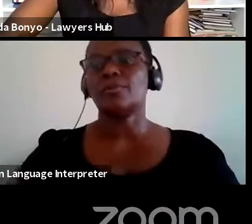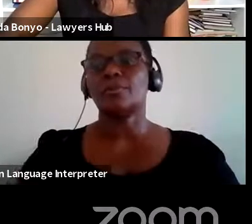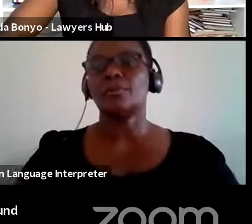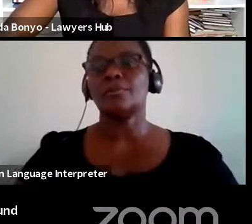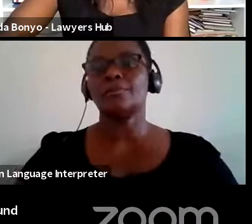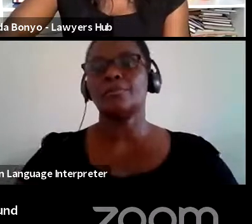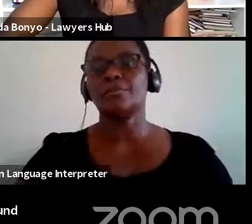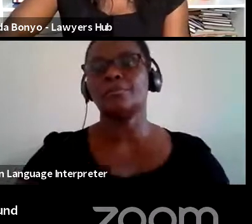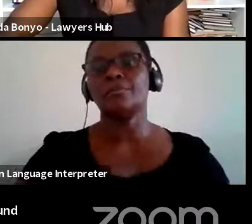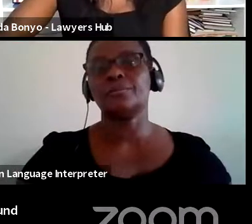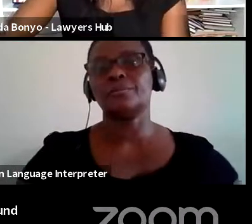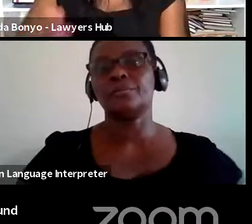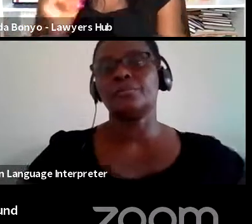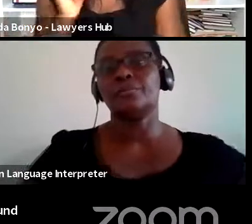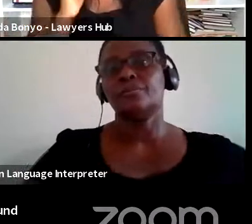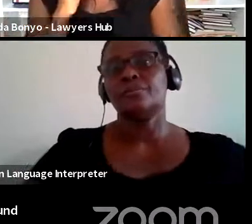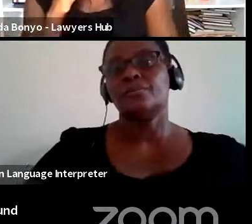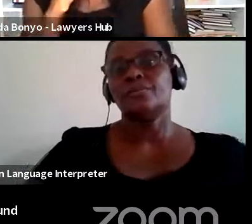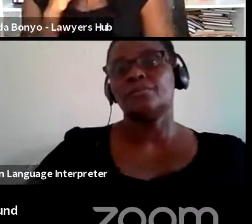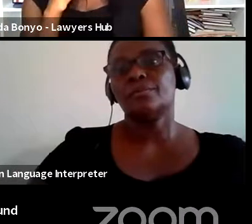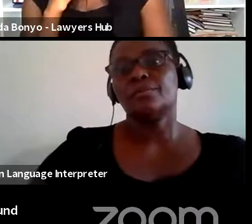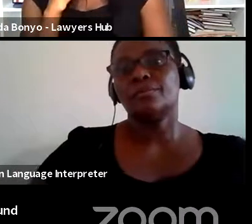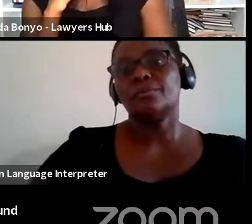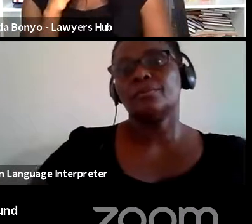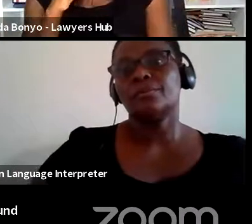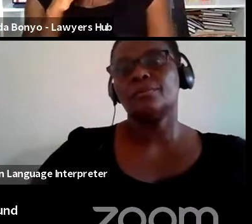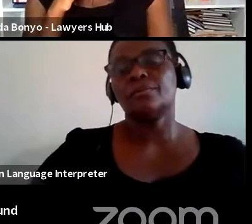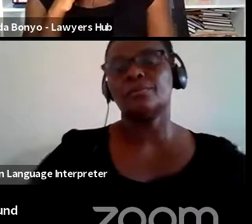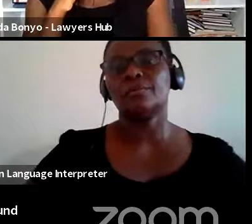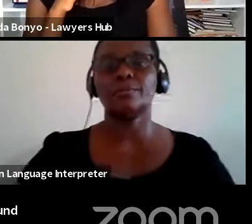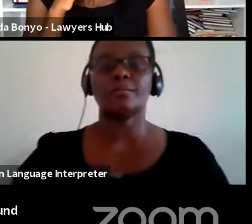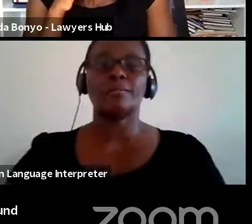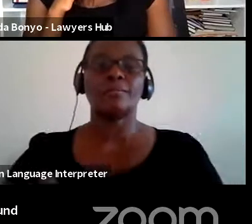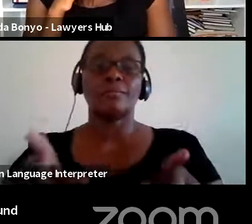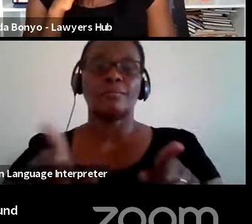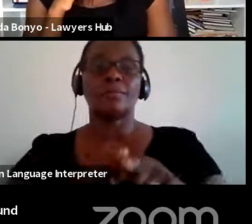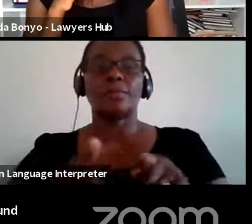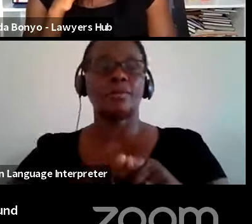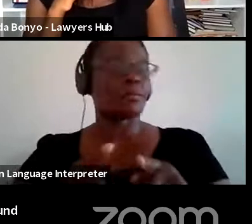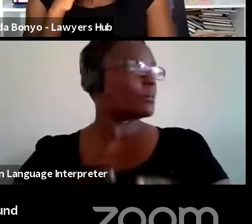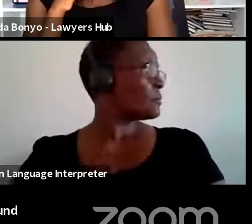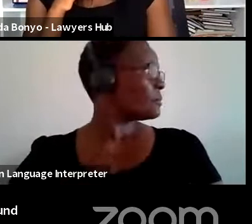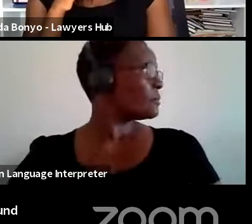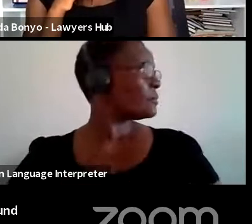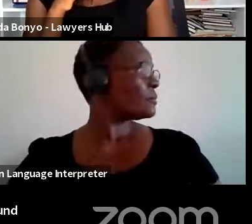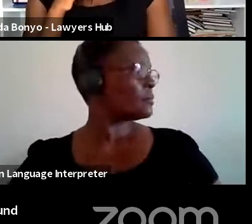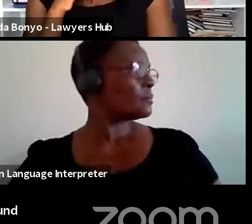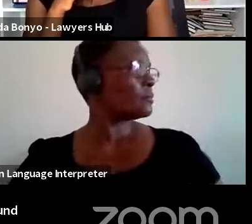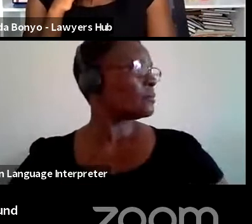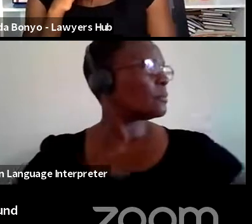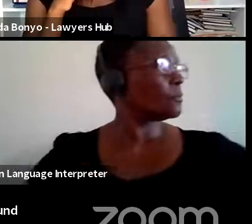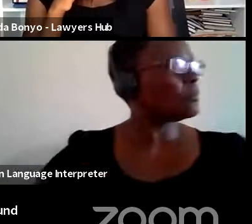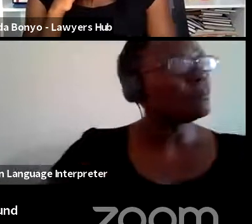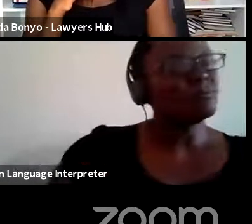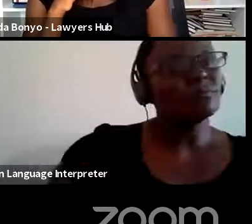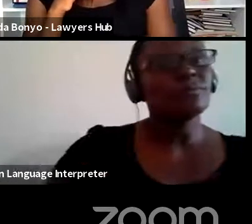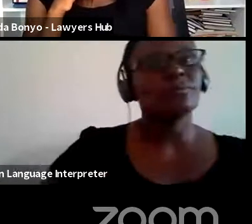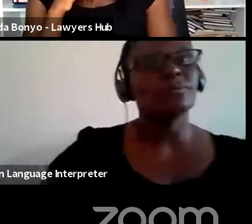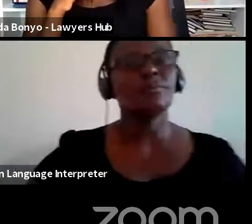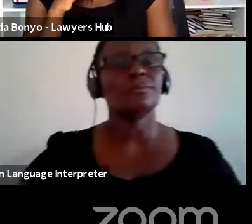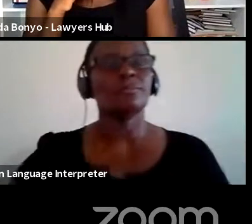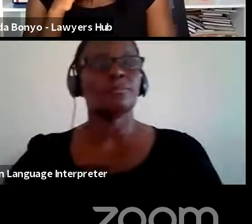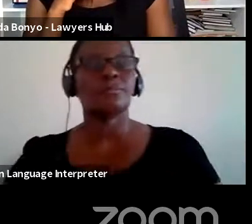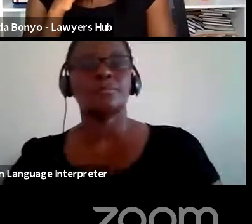As mentioned by David, and by way of brief background, the EFF reached out to us to facilitate online consultation